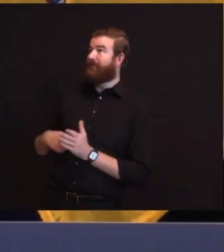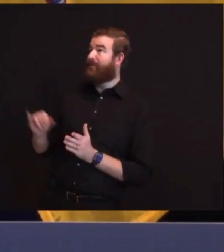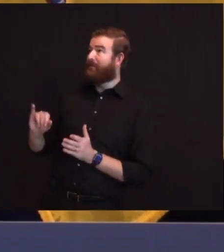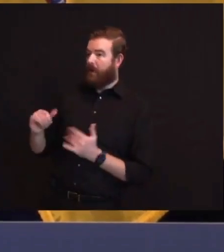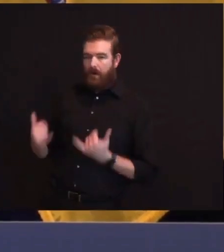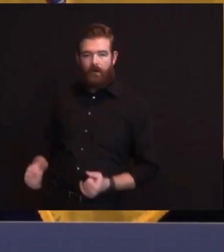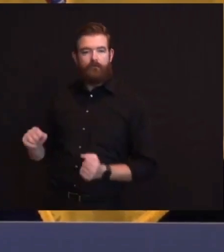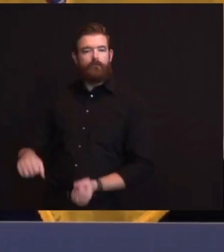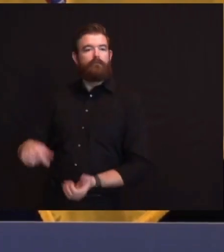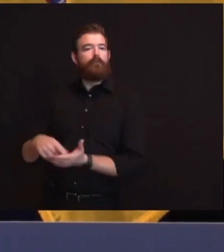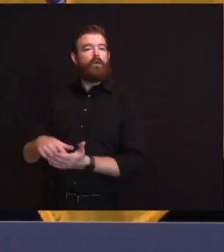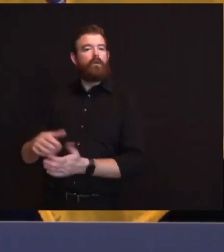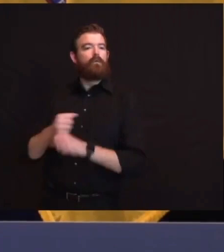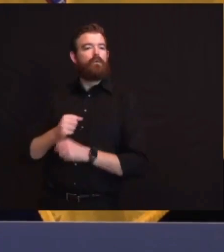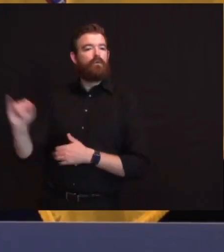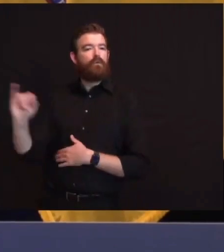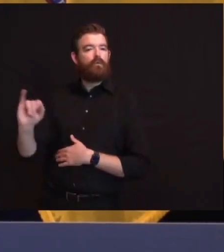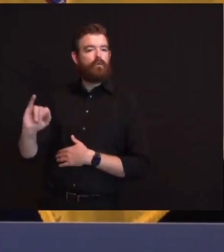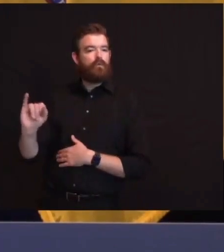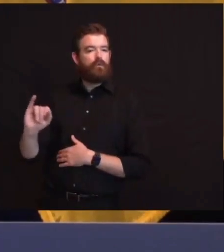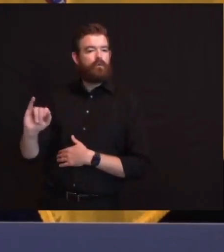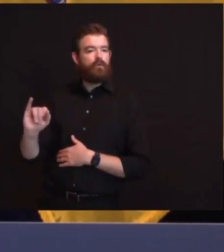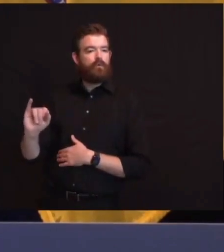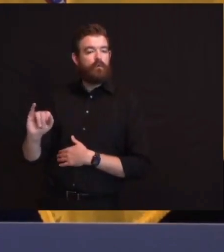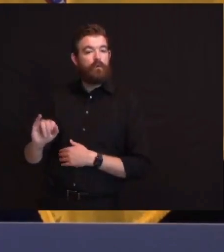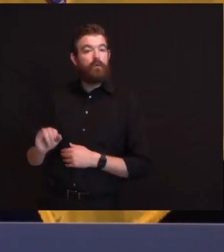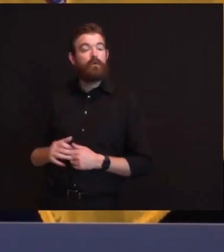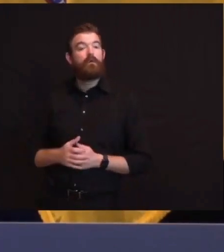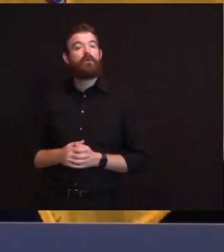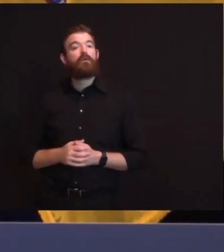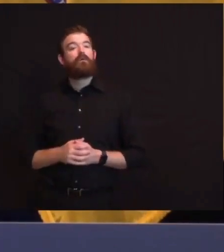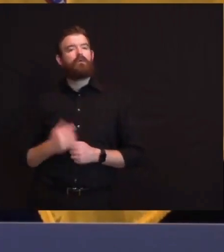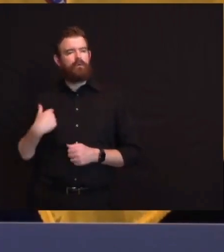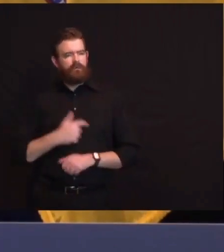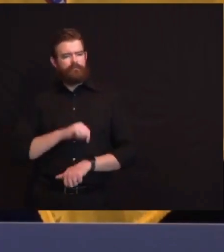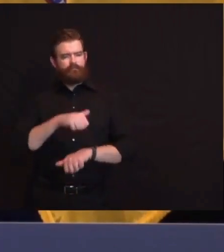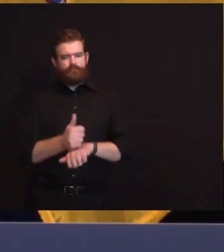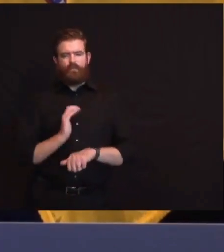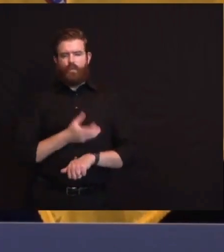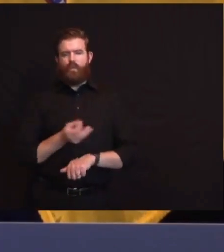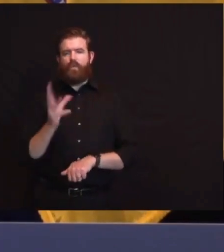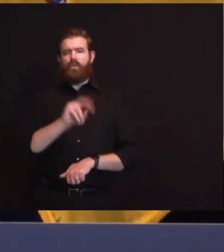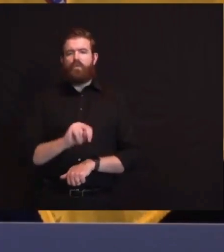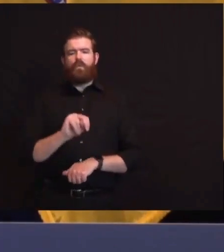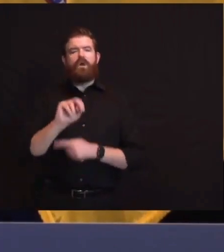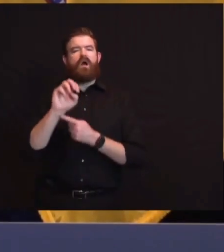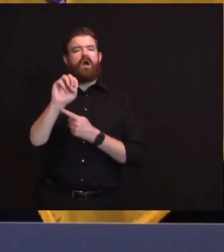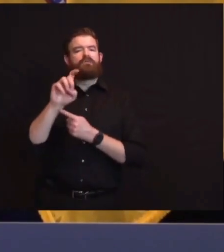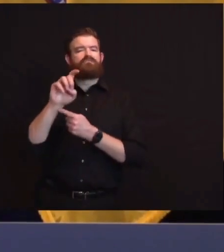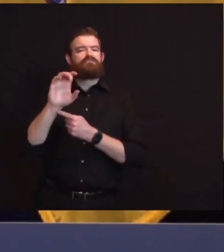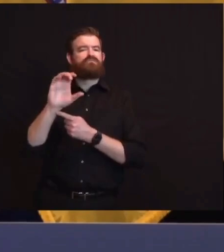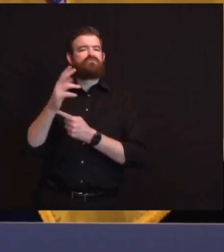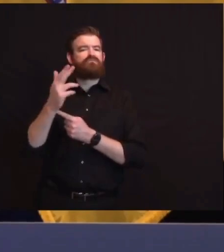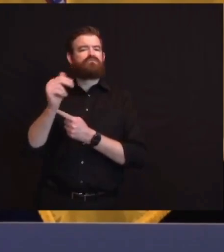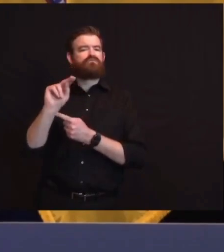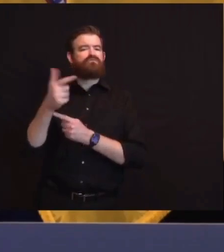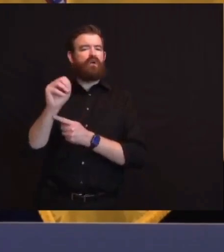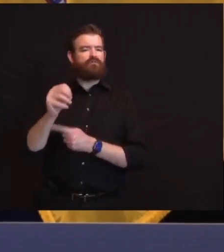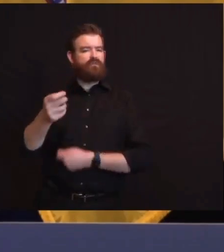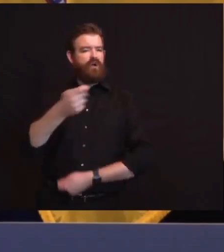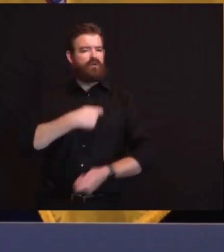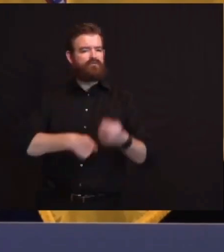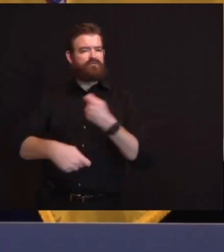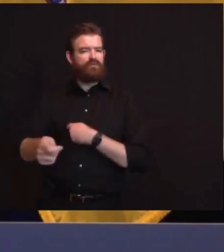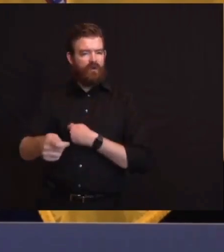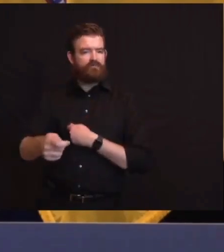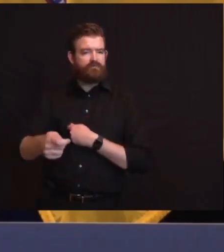Witness setting up our own exchange. Witness that new subsidy that we're charging that replaces the federal, driving most of the proceeds from